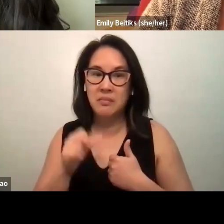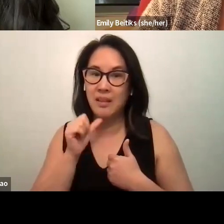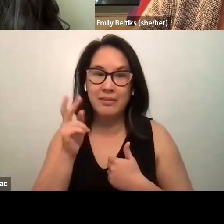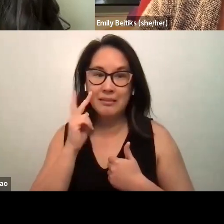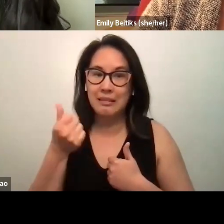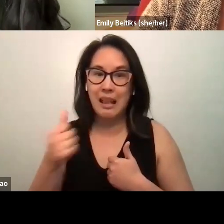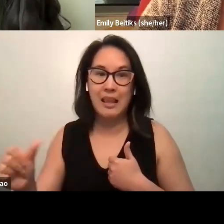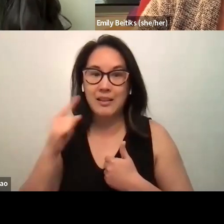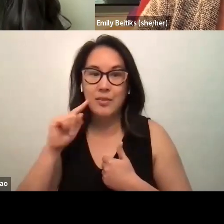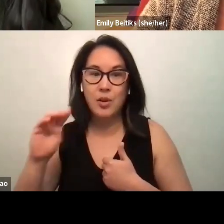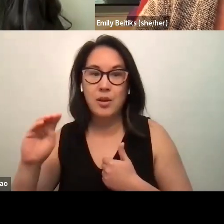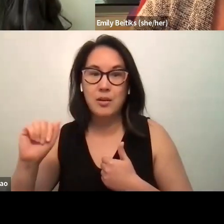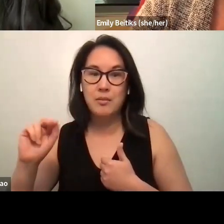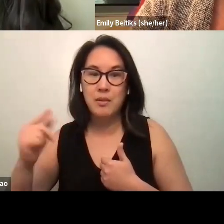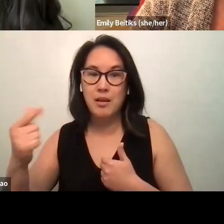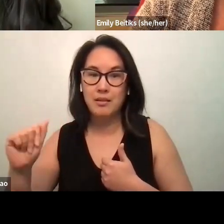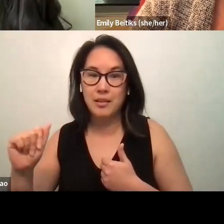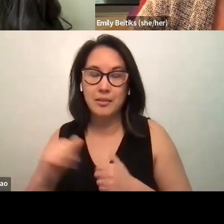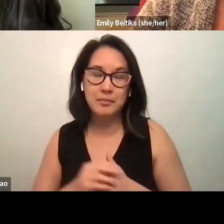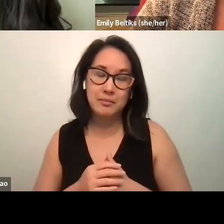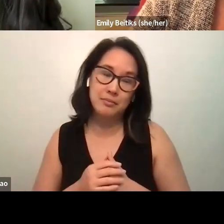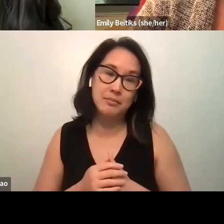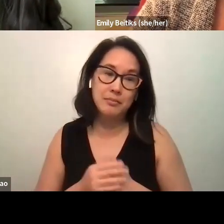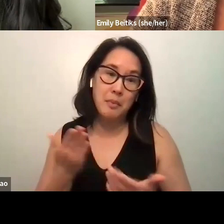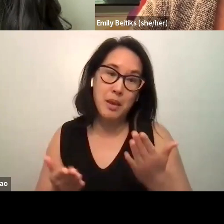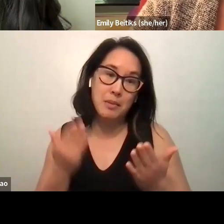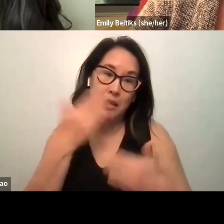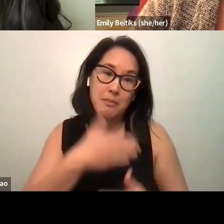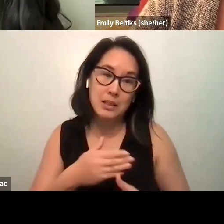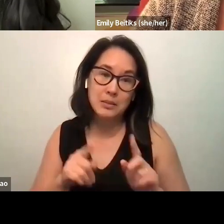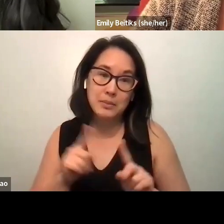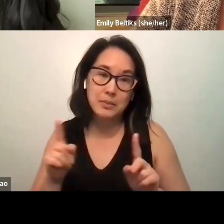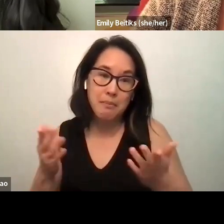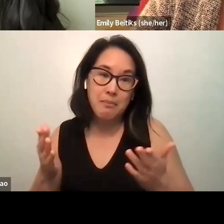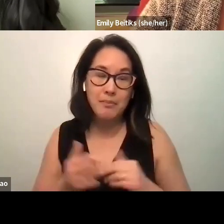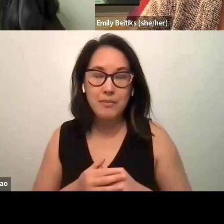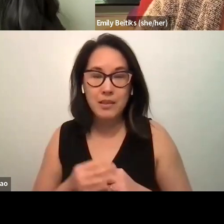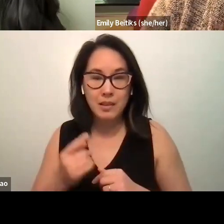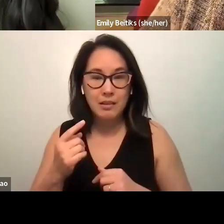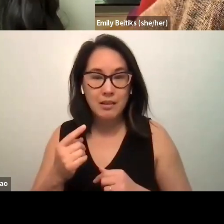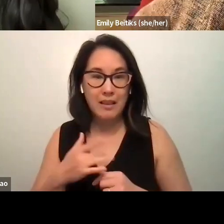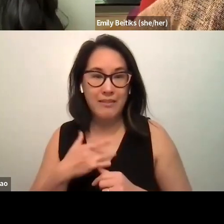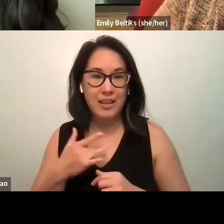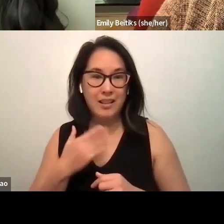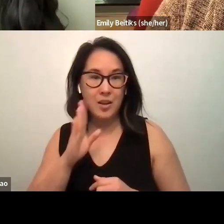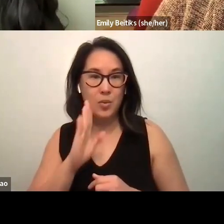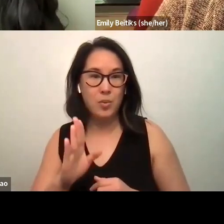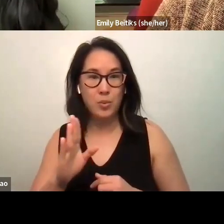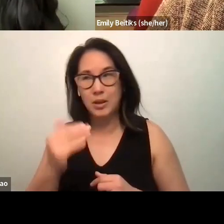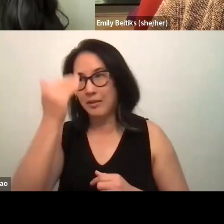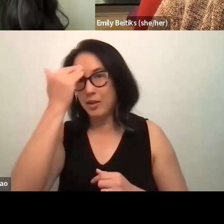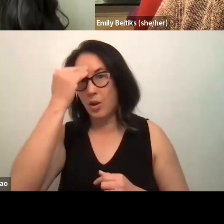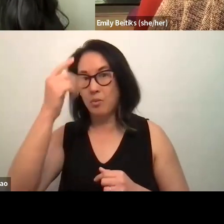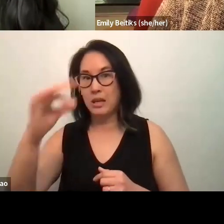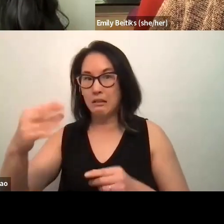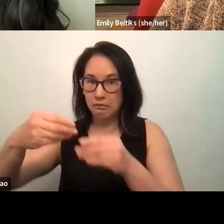for manga. And I could have missed some, but I think we would have seen if there were like a lot of options